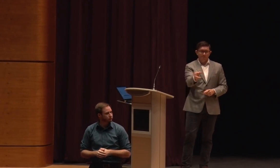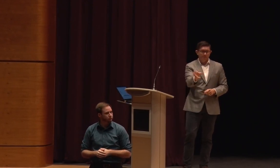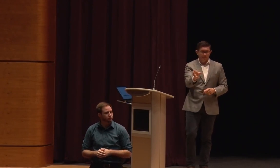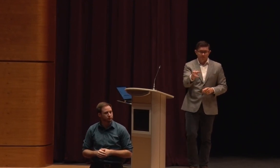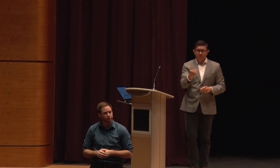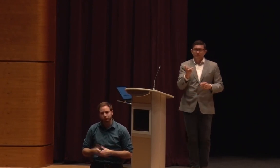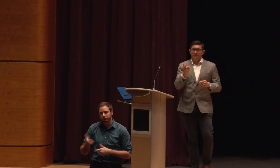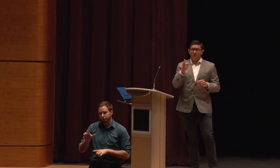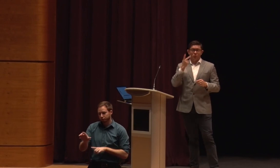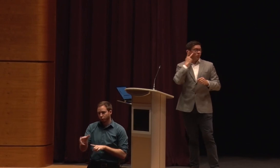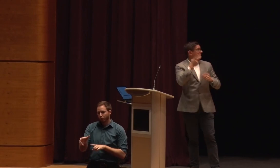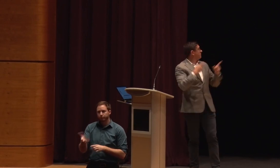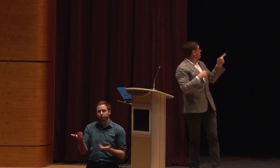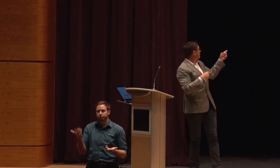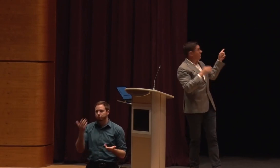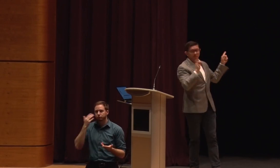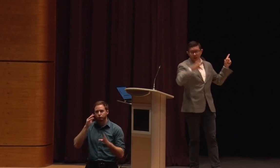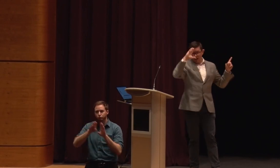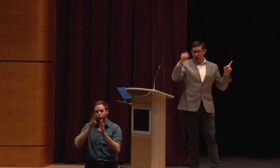a doorknob.